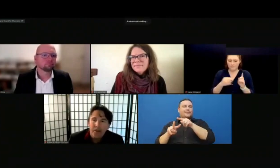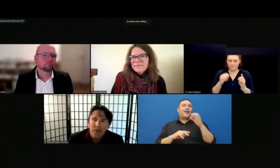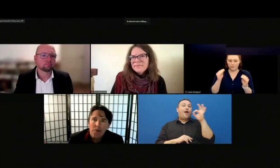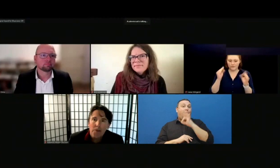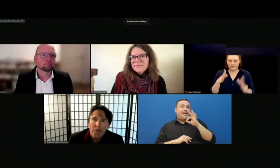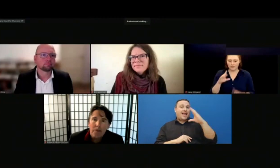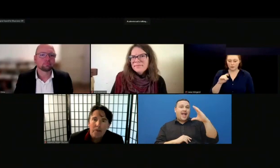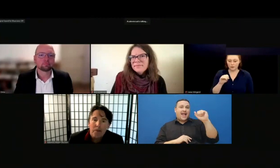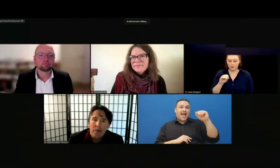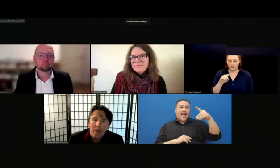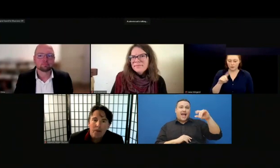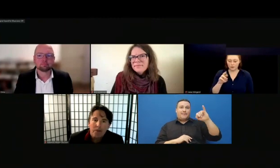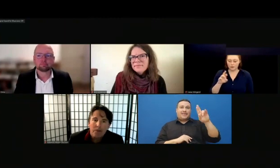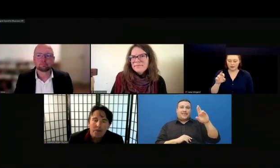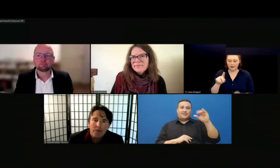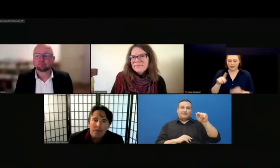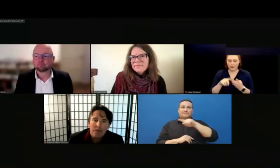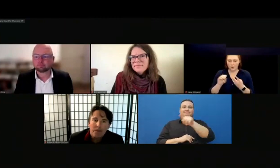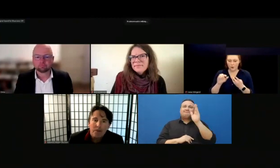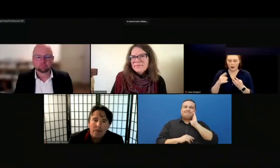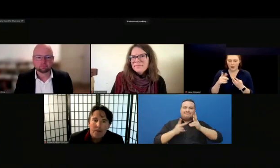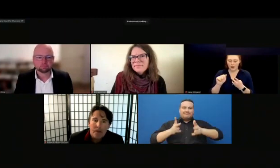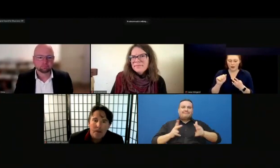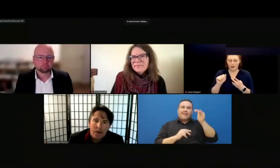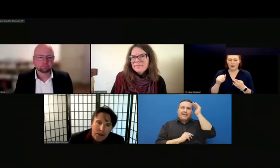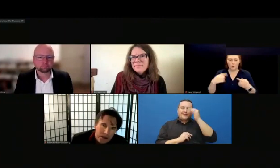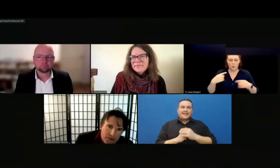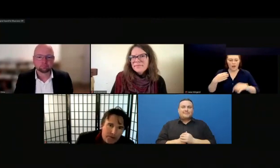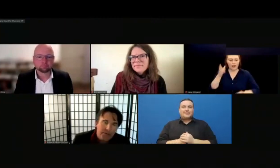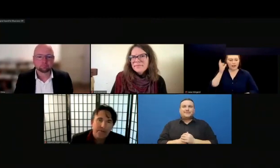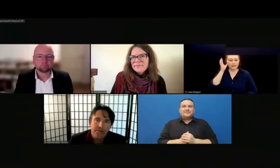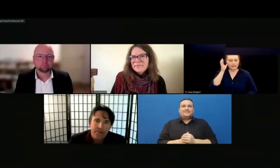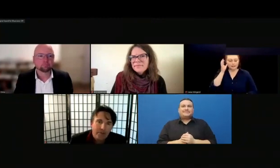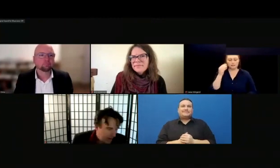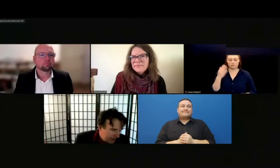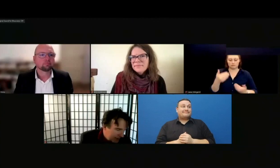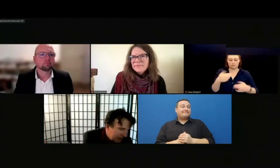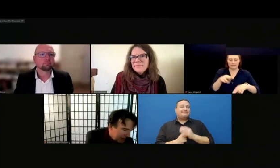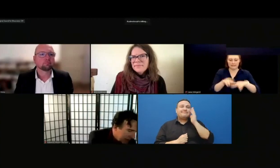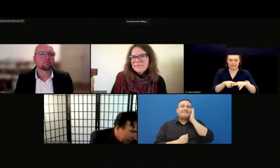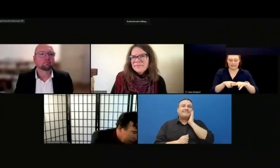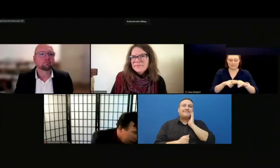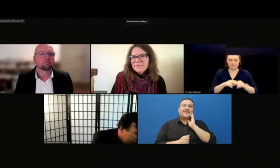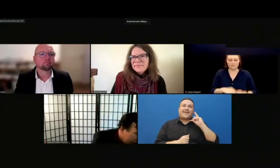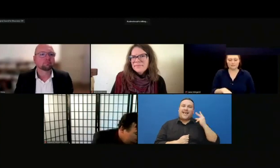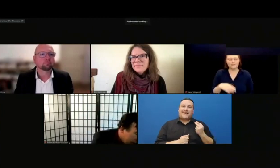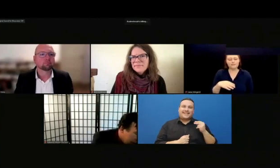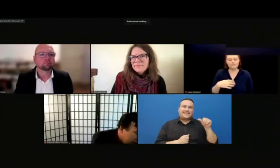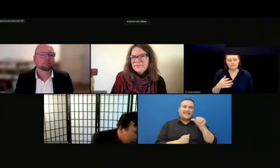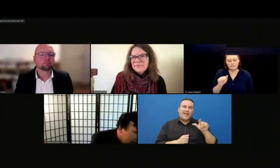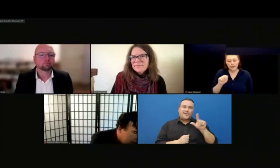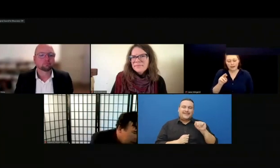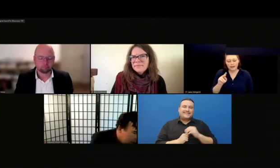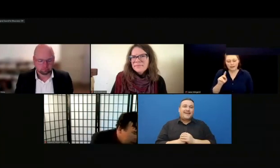Olga Capirci, and we will be seated while listening to it. Okay, dear Anita, Dr.